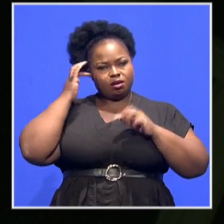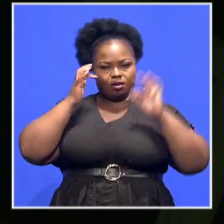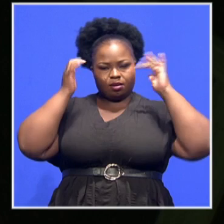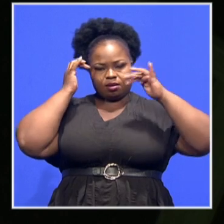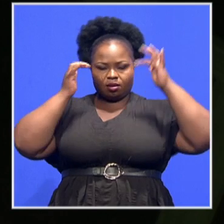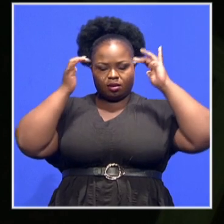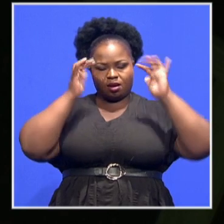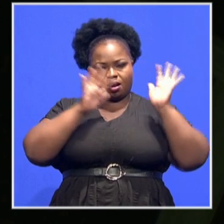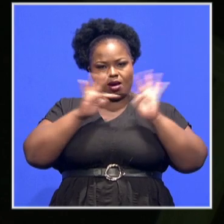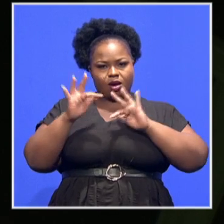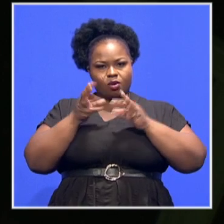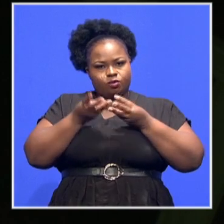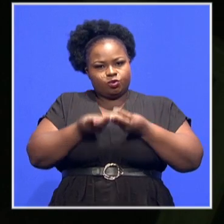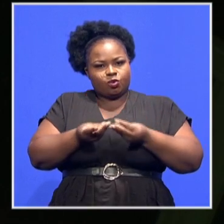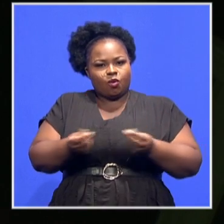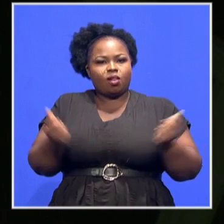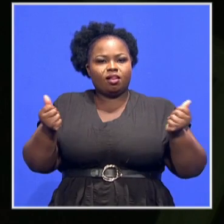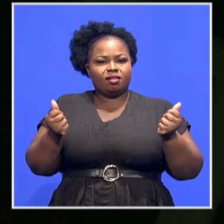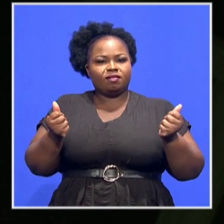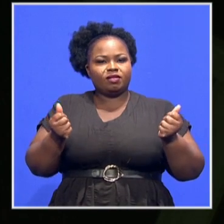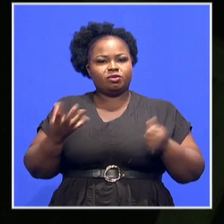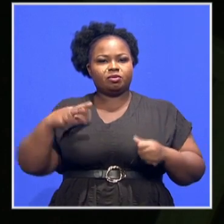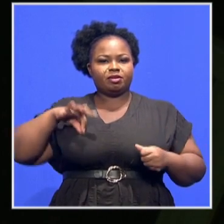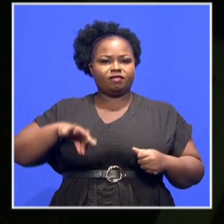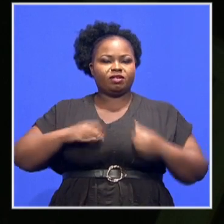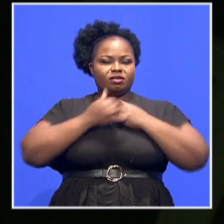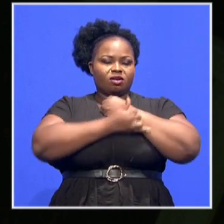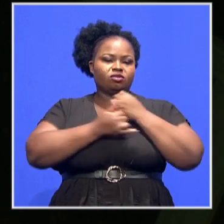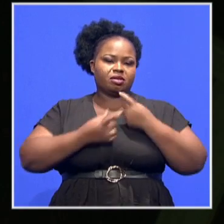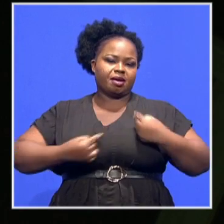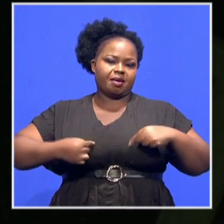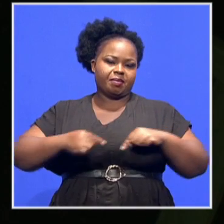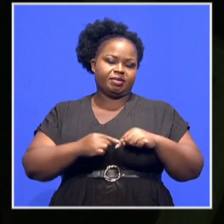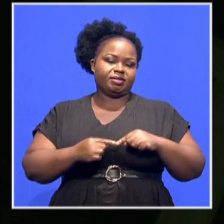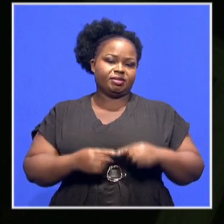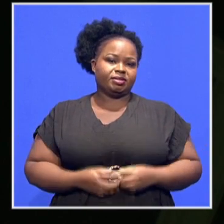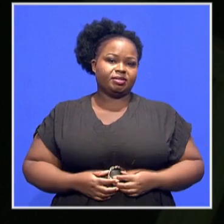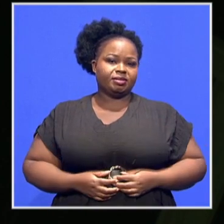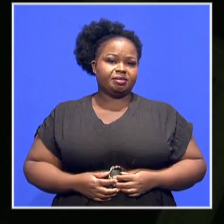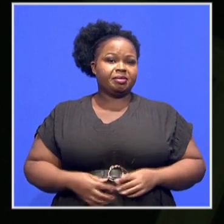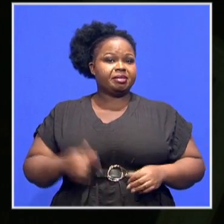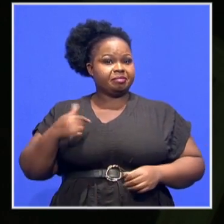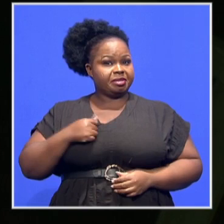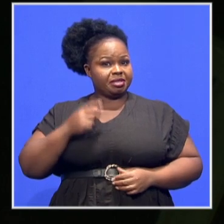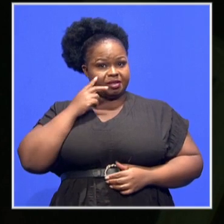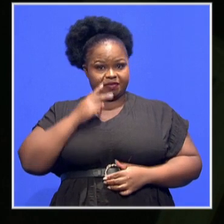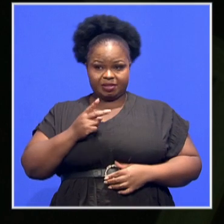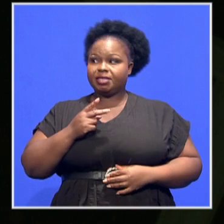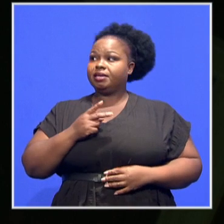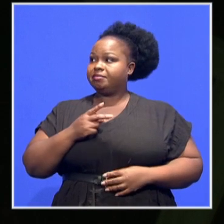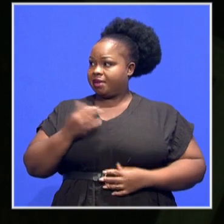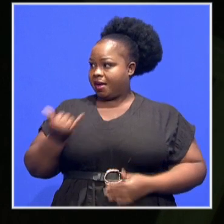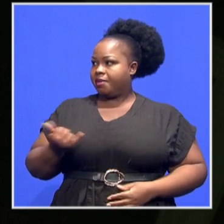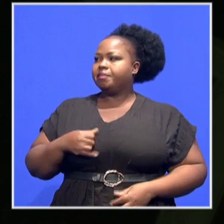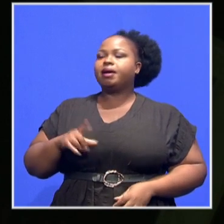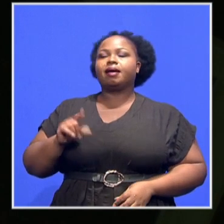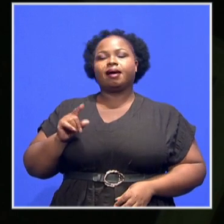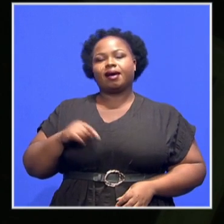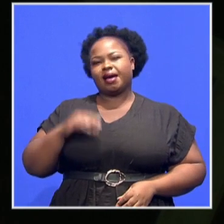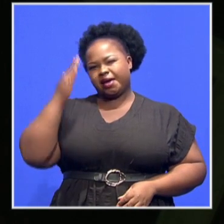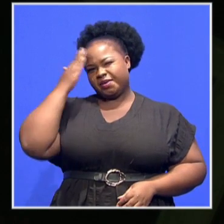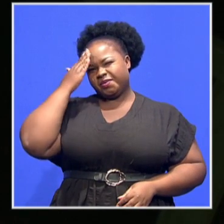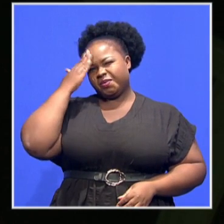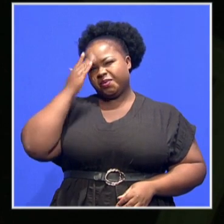common good of our country. And by the response I am seeing amongst you, I know that